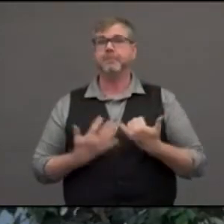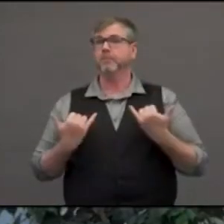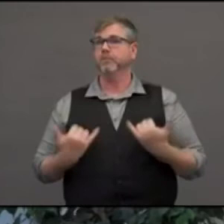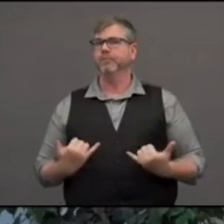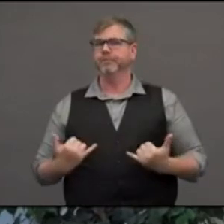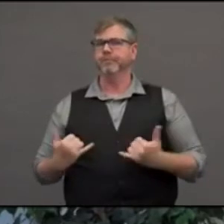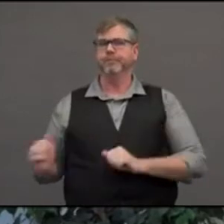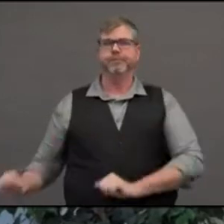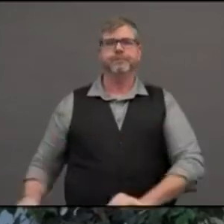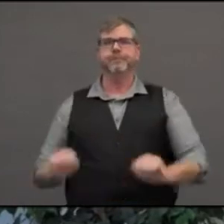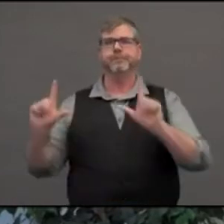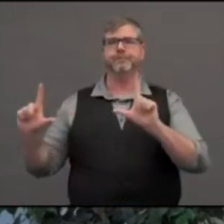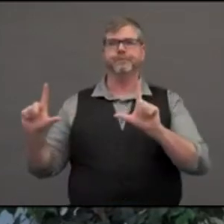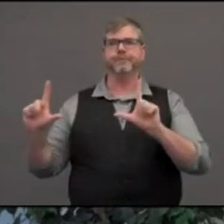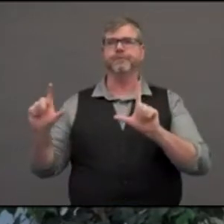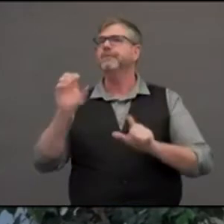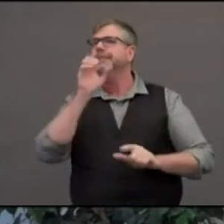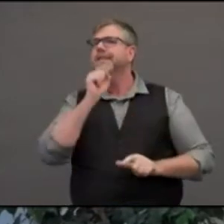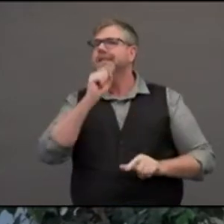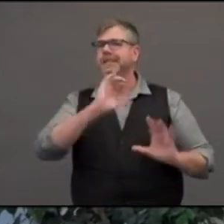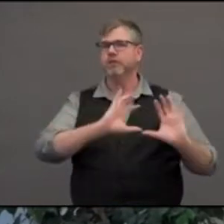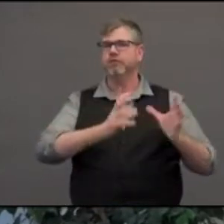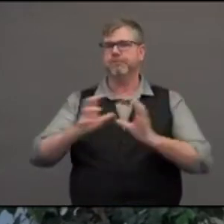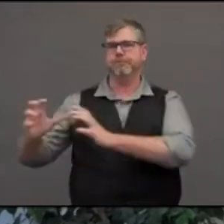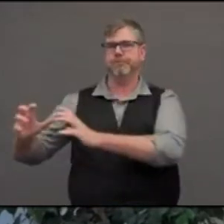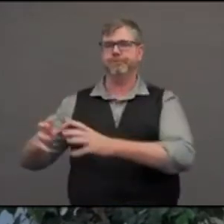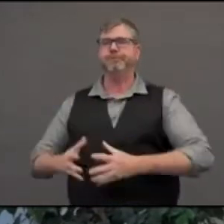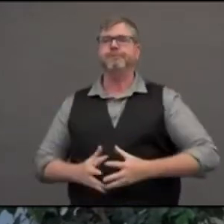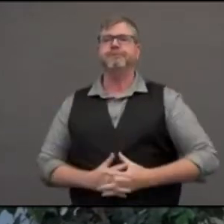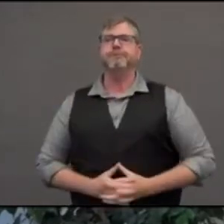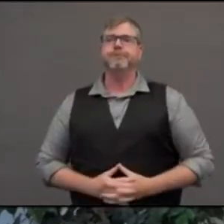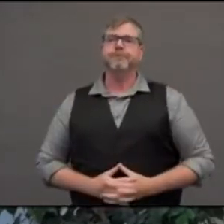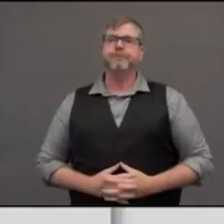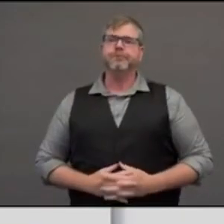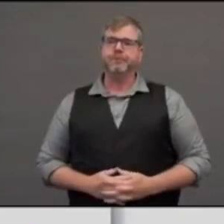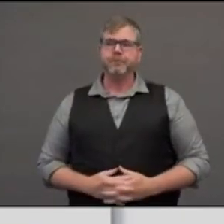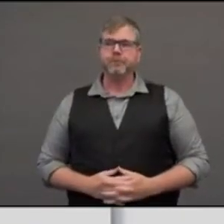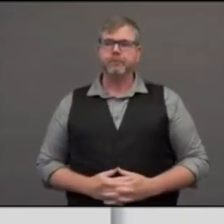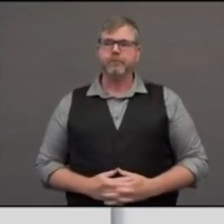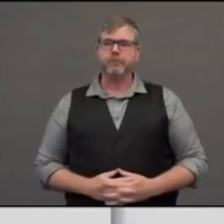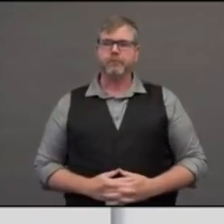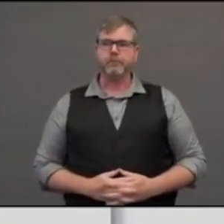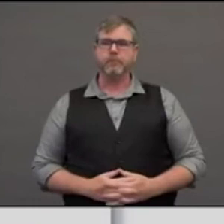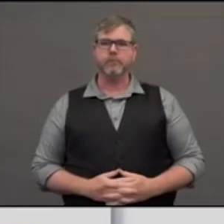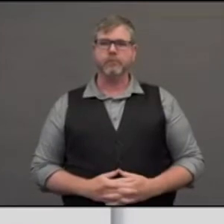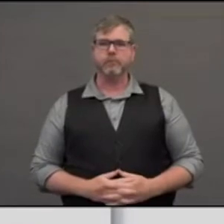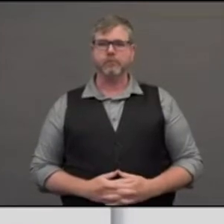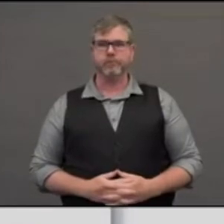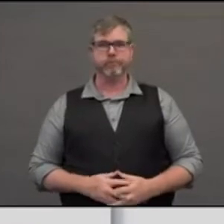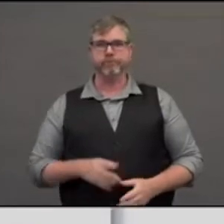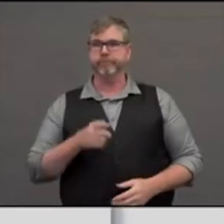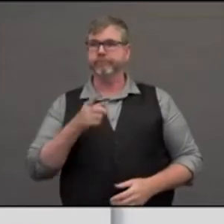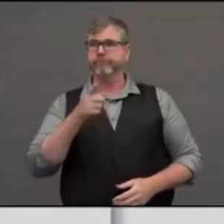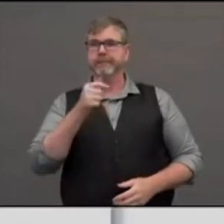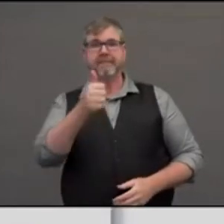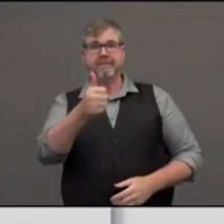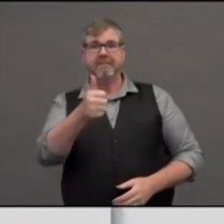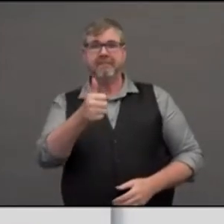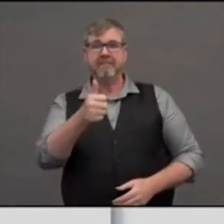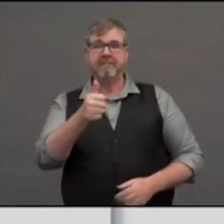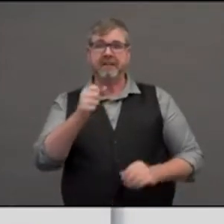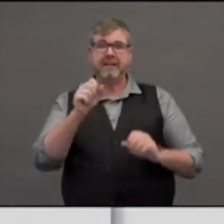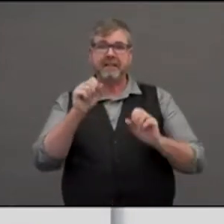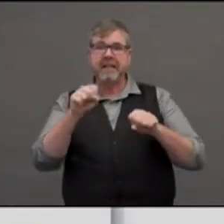So again, this is the cases by age group, and you can put yourself in one of these age groups because we cover every age group and